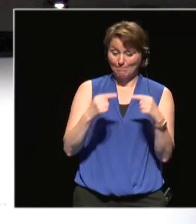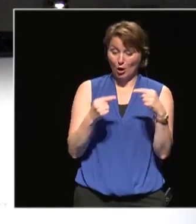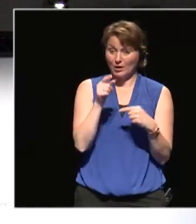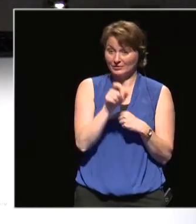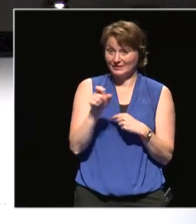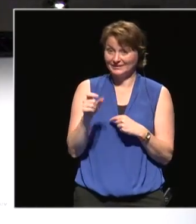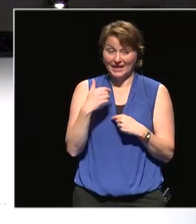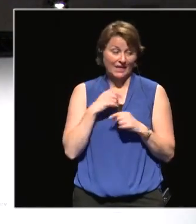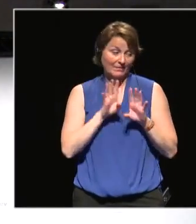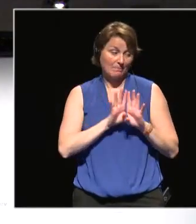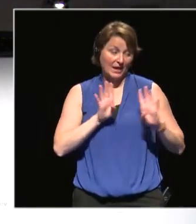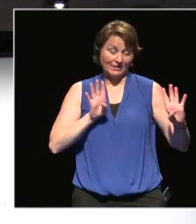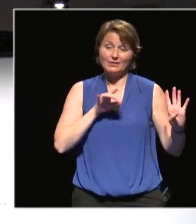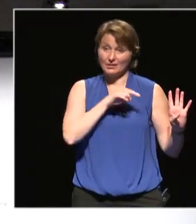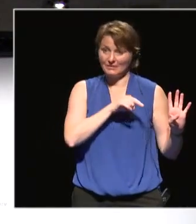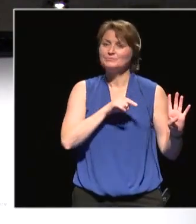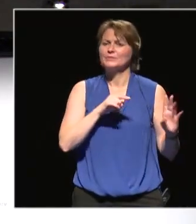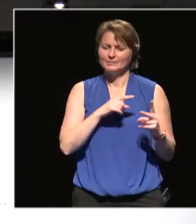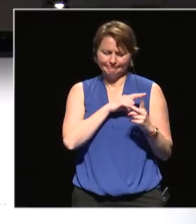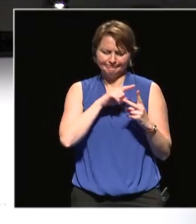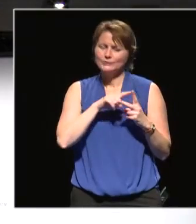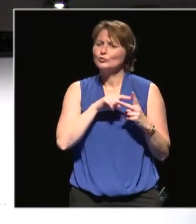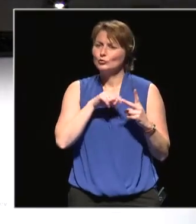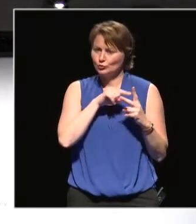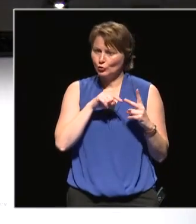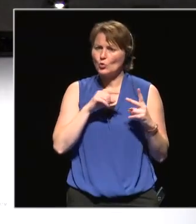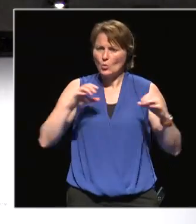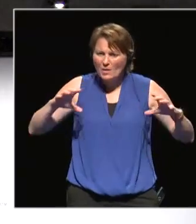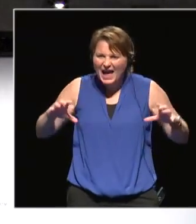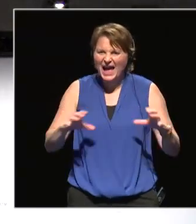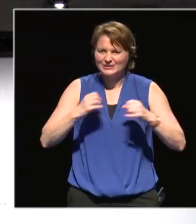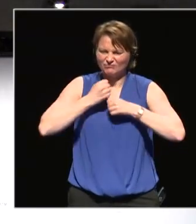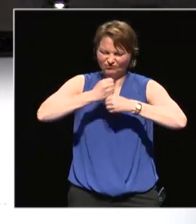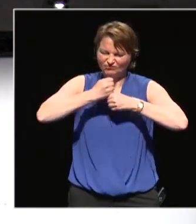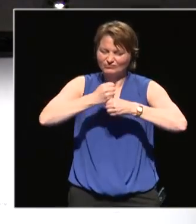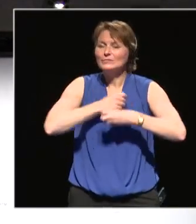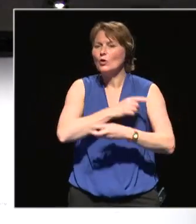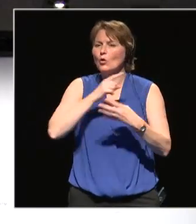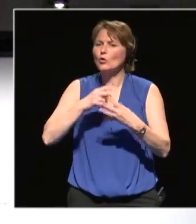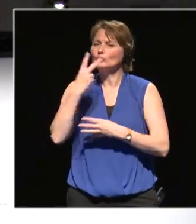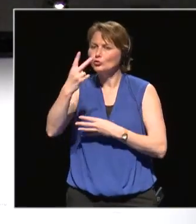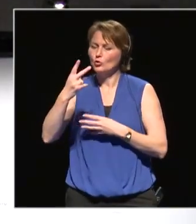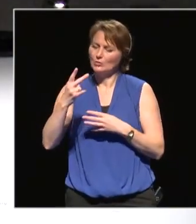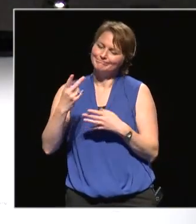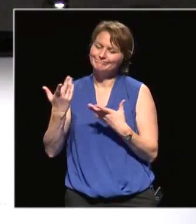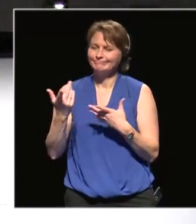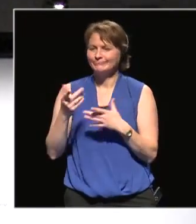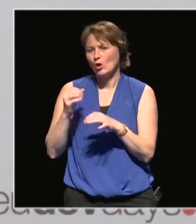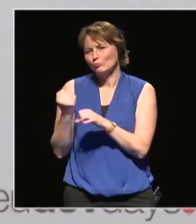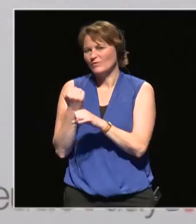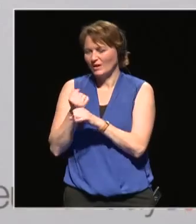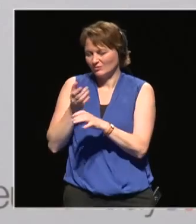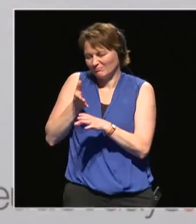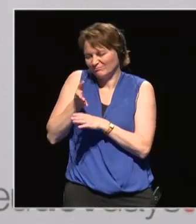two on the platform, to activists, or to professional sort of managers of the process, if I can describe you in that